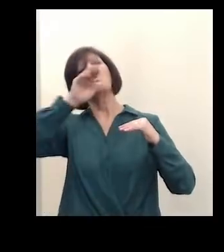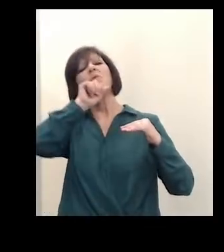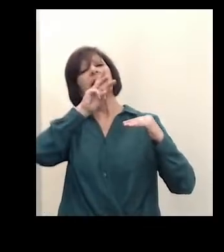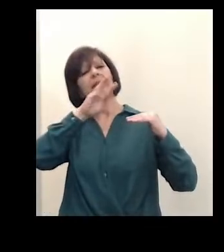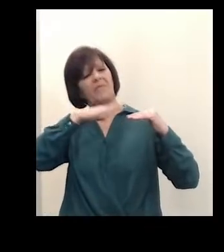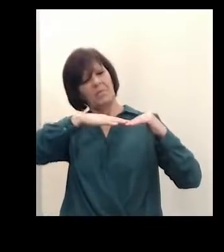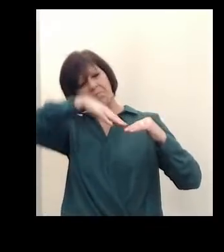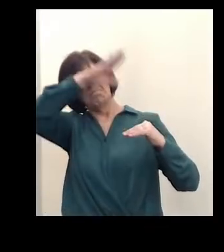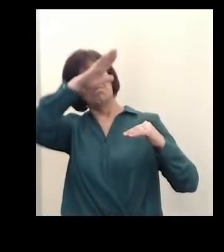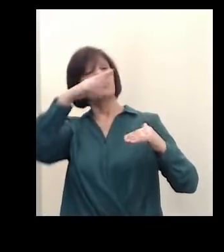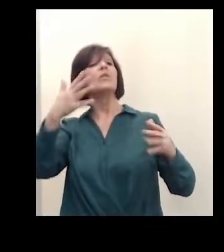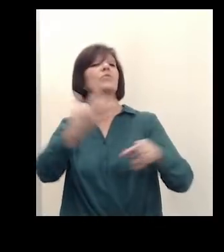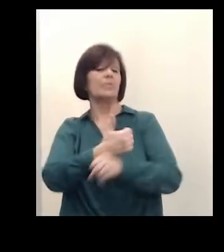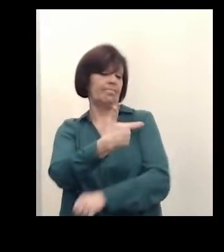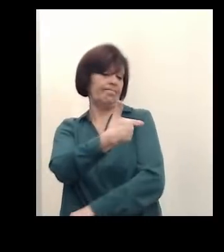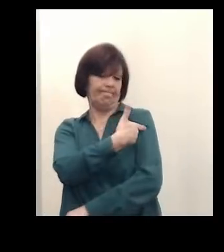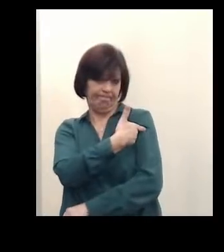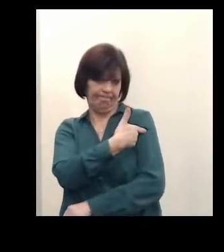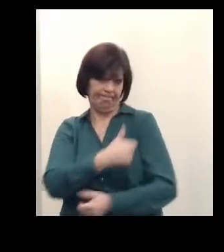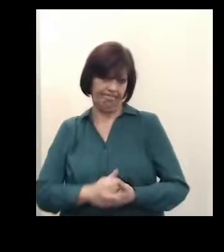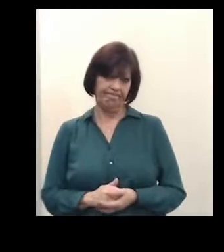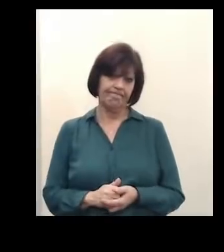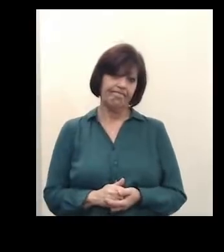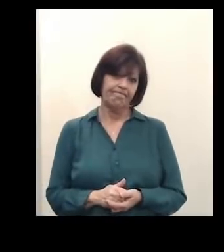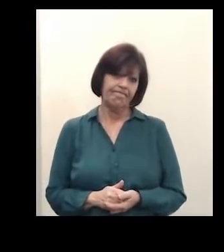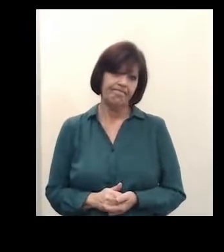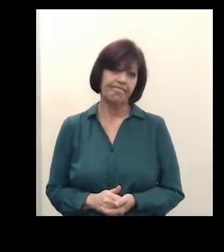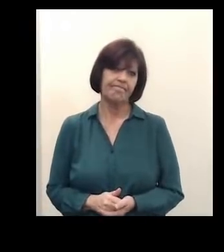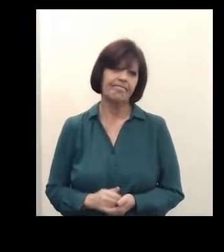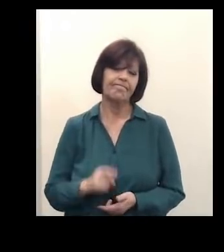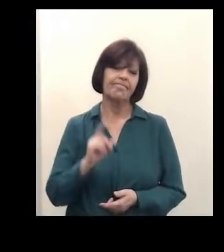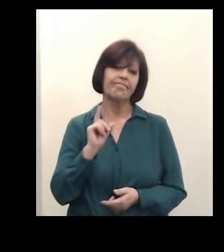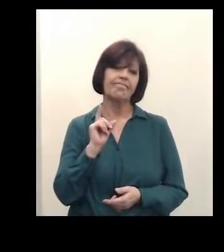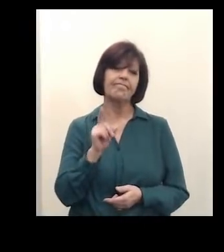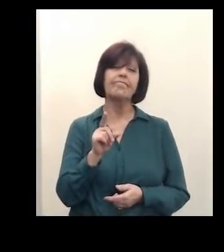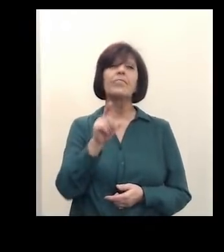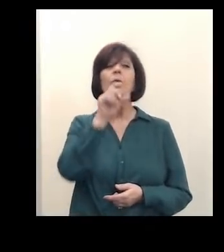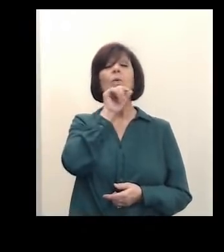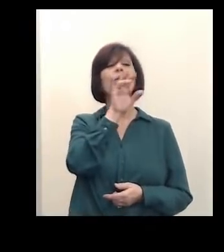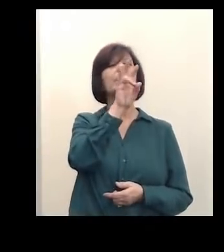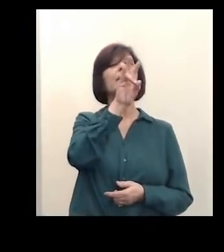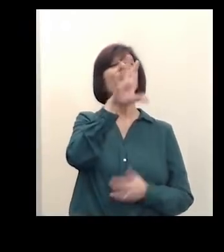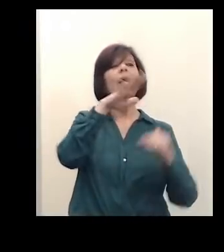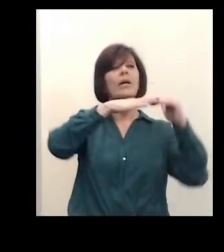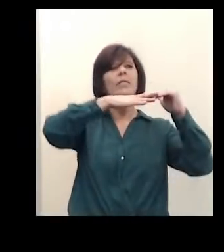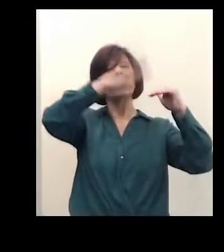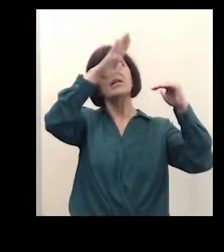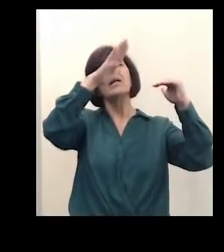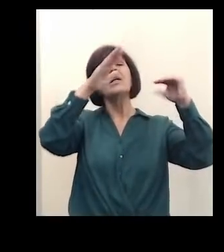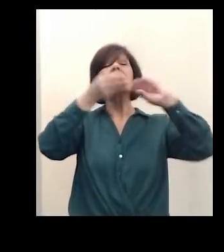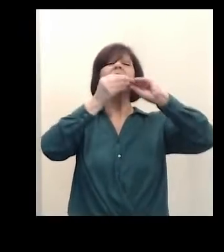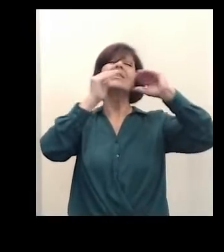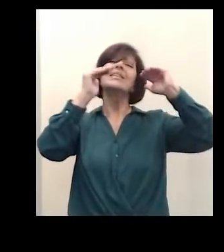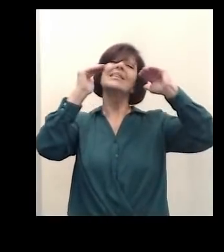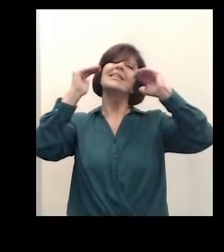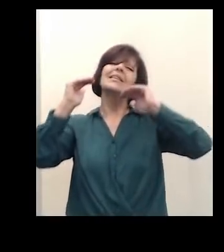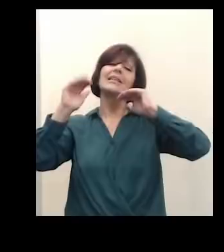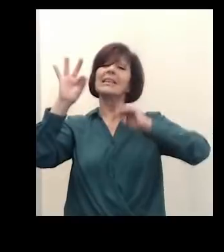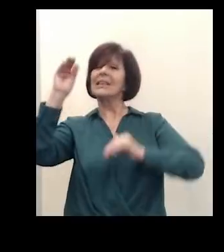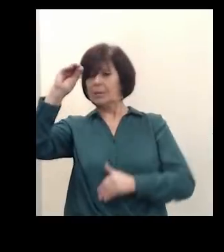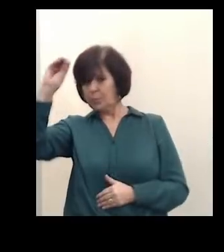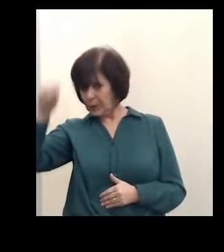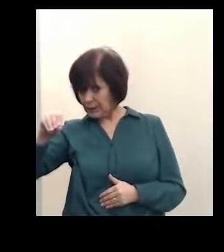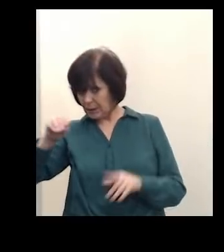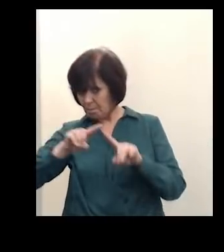County have received at least one dose. The 75 plus is a lower number. It's 90%, but that's